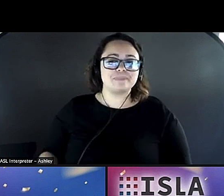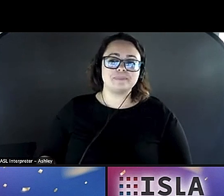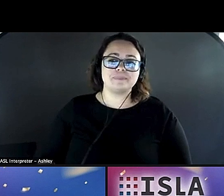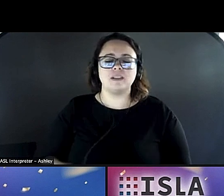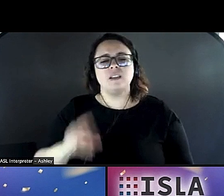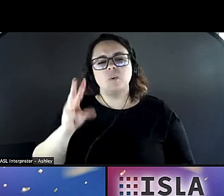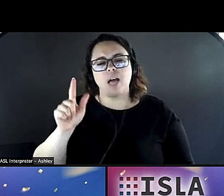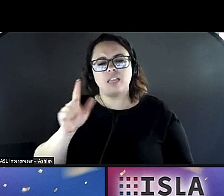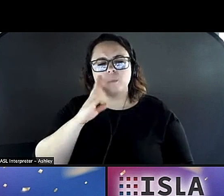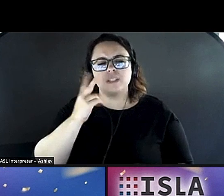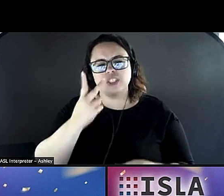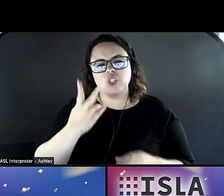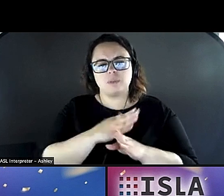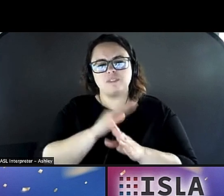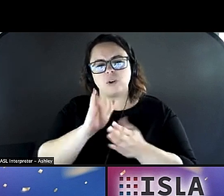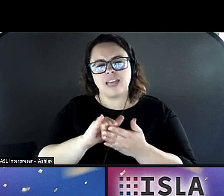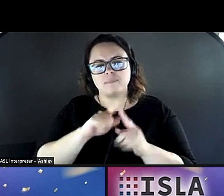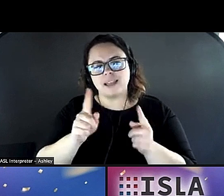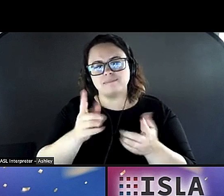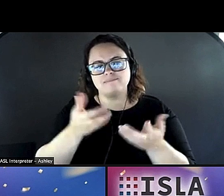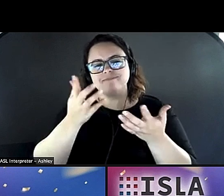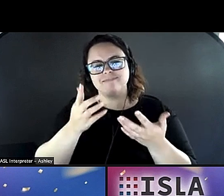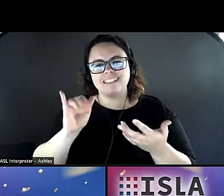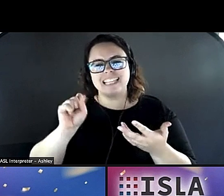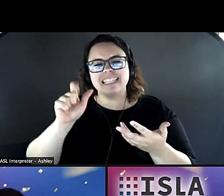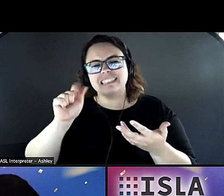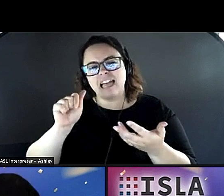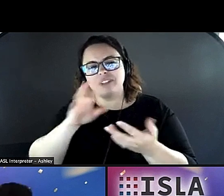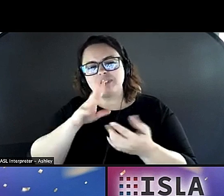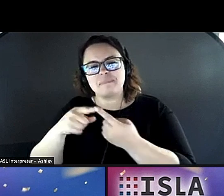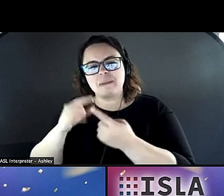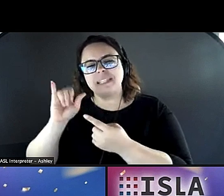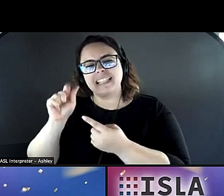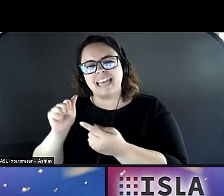Well, we'll see you before that, but ISLA-wise.